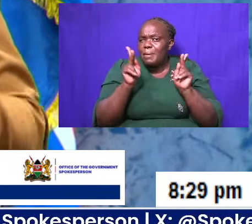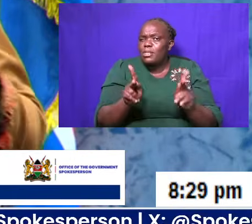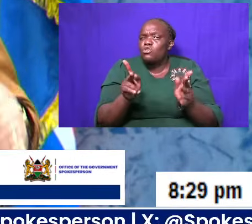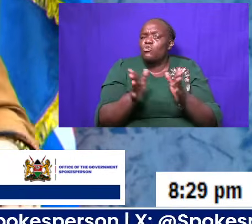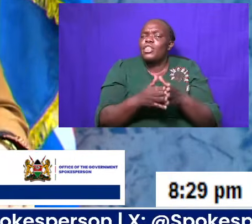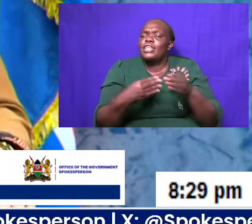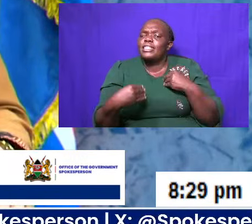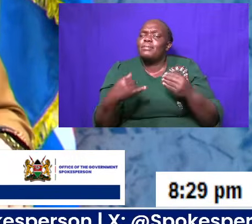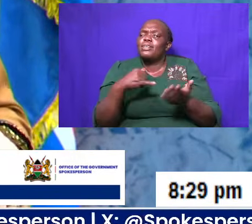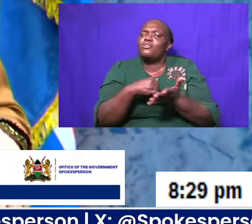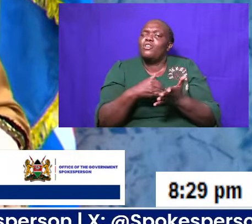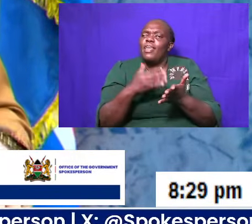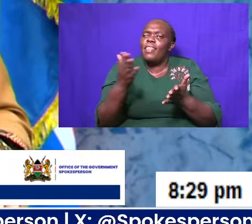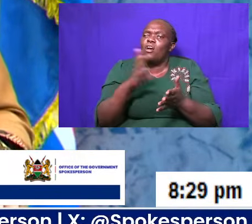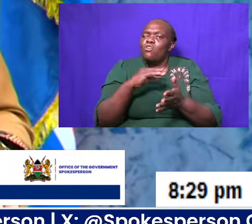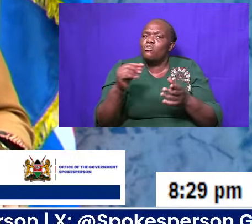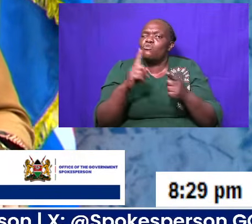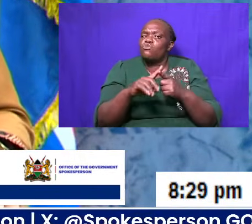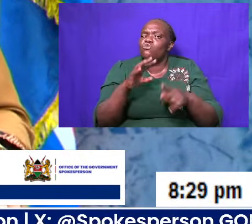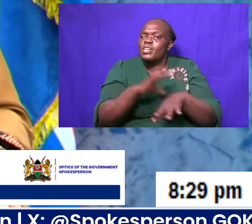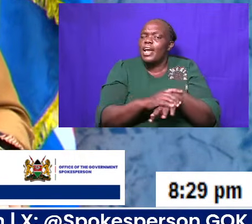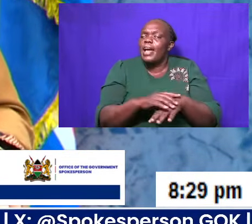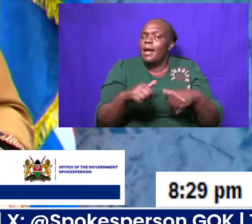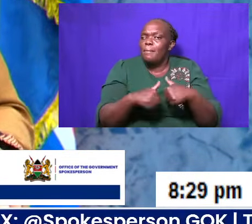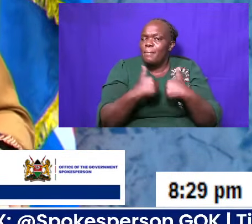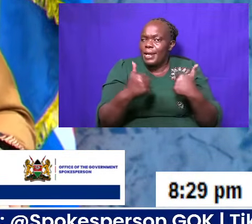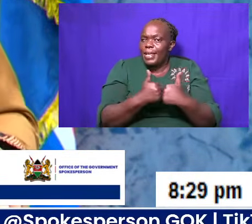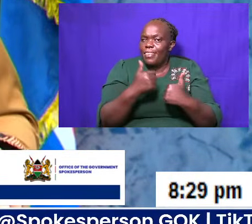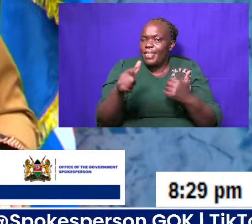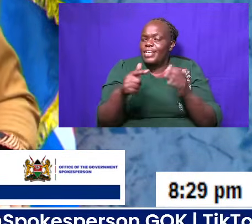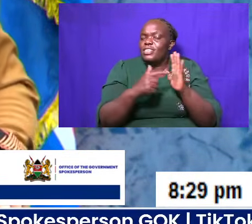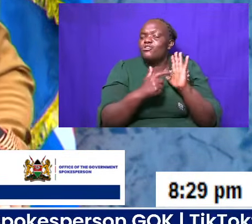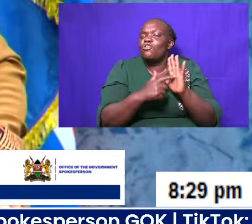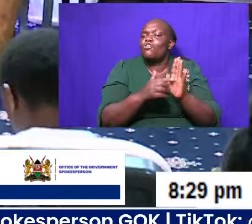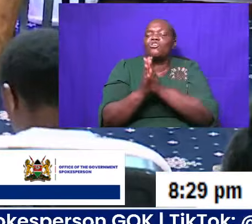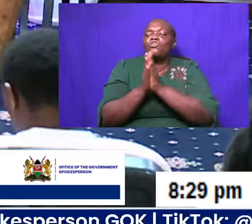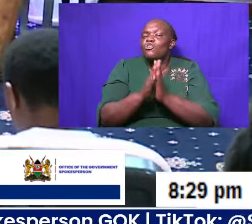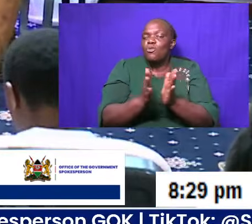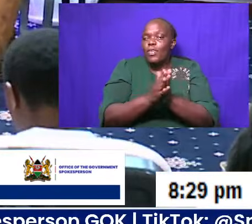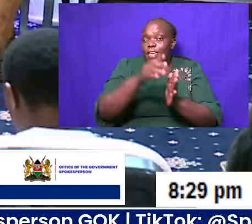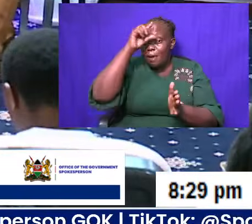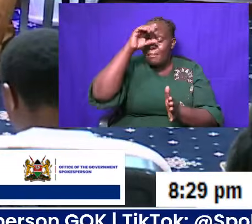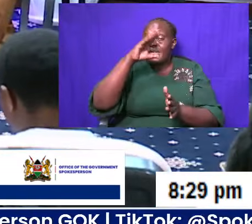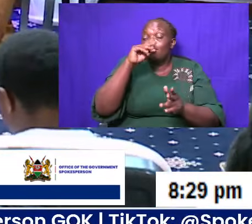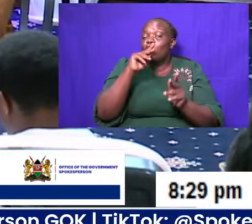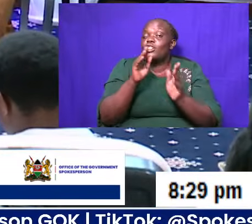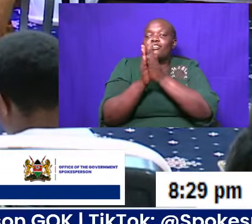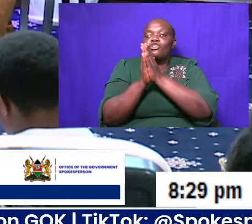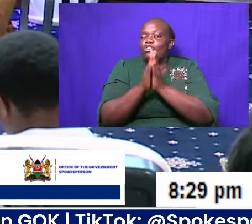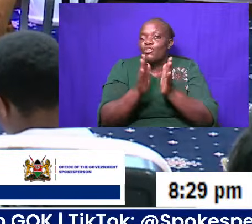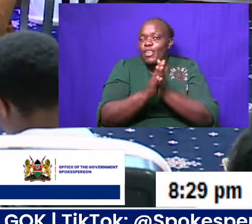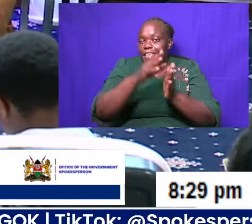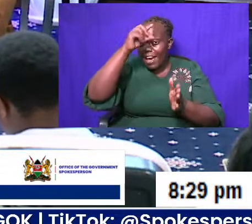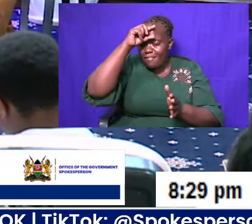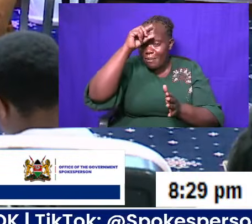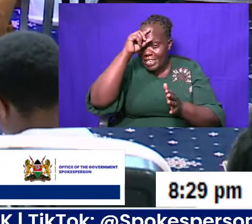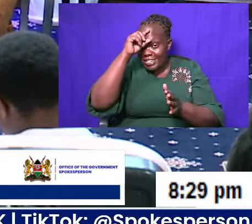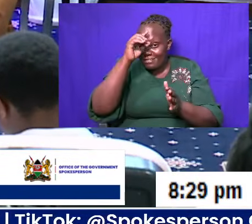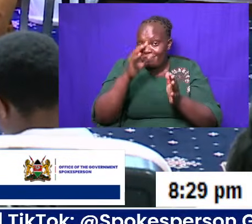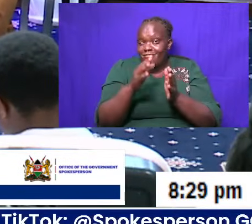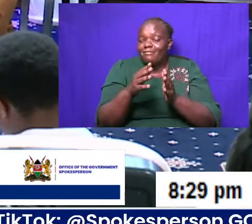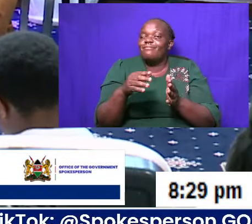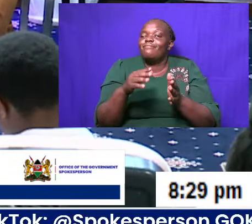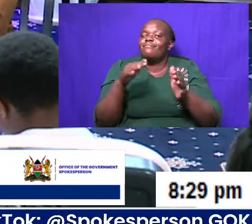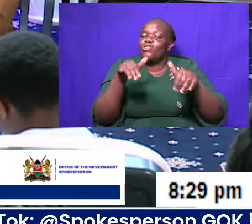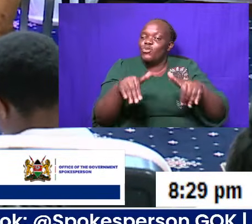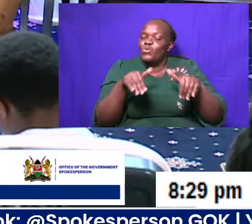so with that, we are going to take a break. Now his show is Sema na Spox. Bonga na Gava. Sema na Spox. Bonga na Gava. Keep it right